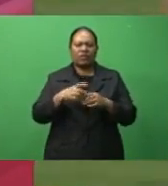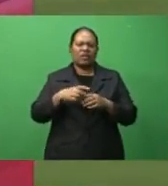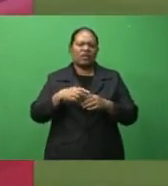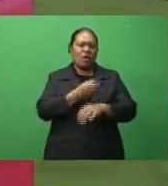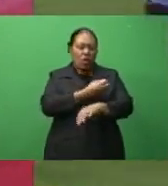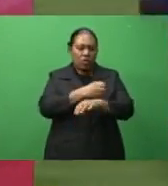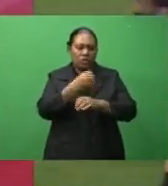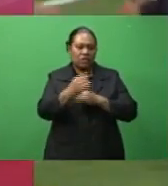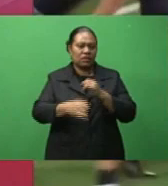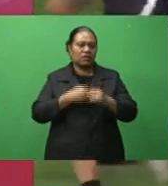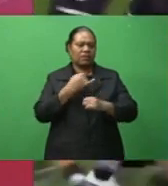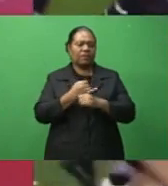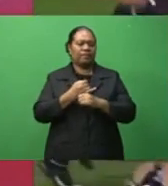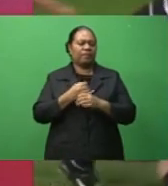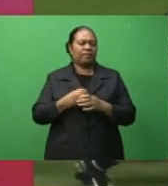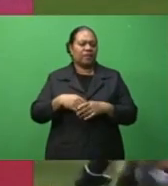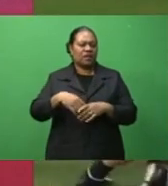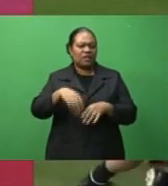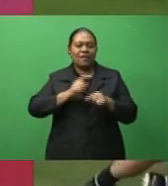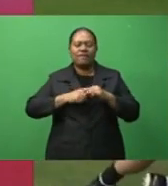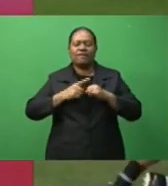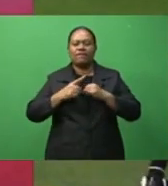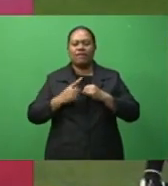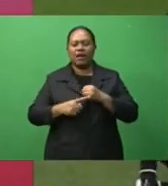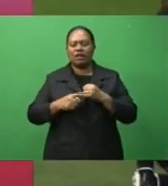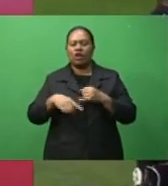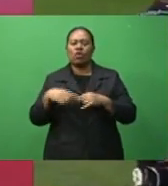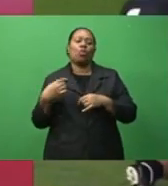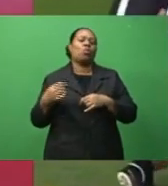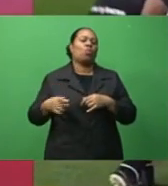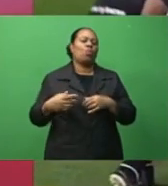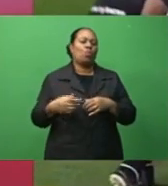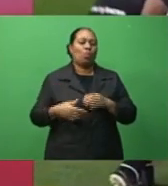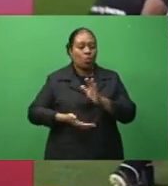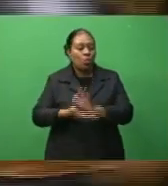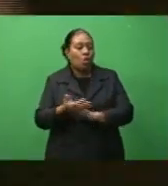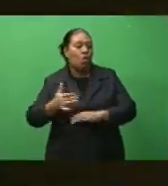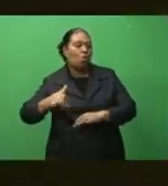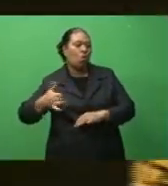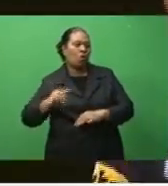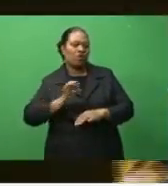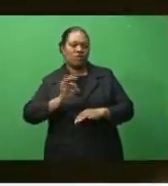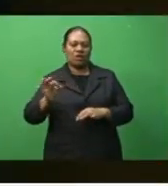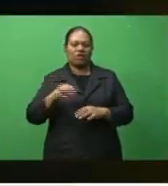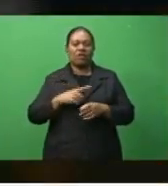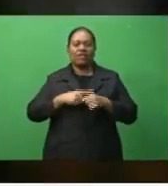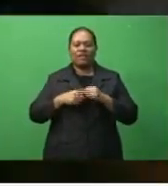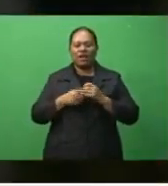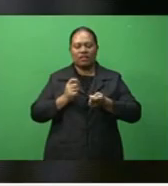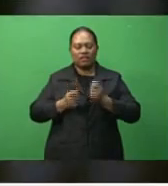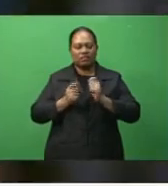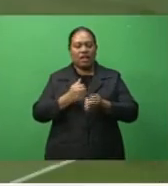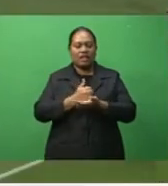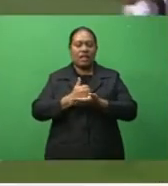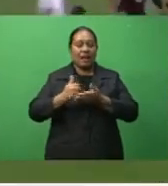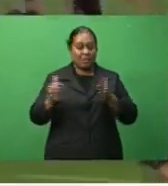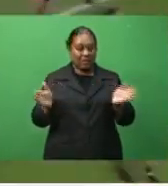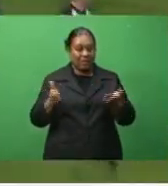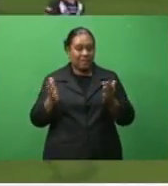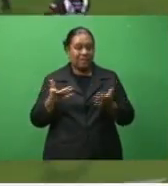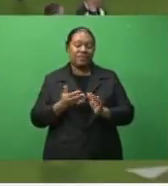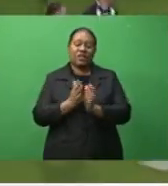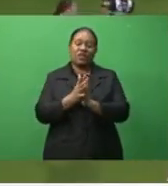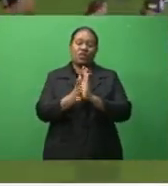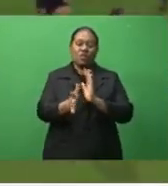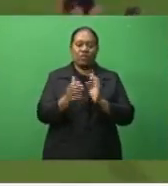Rugby will deliver a final verdict on whether or not we're going to have the end-of-year test. But in the meantime, the number of players who will hit the